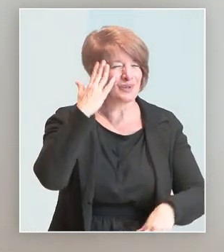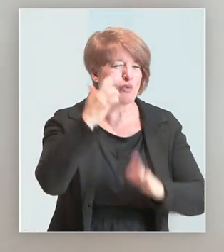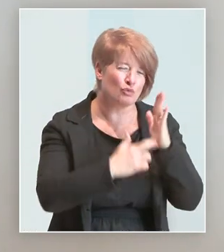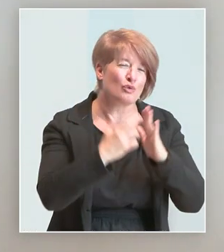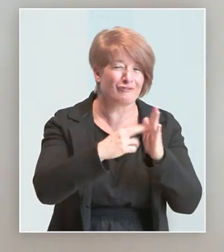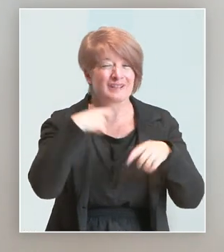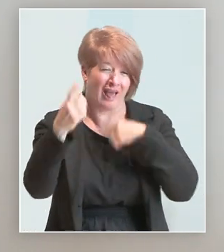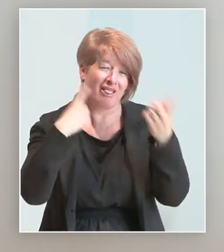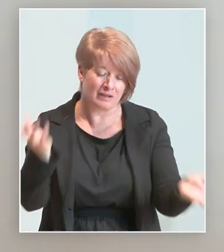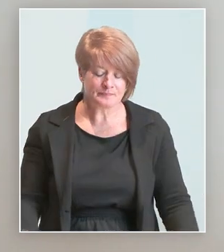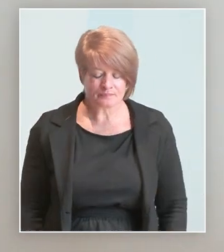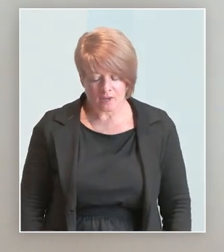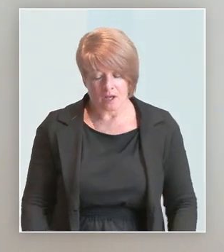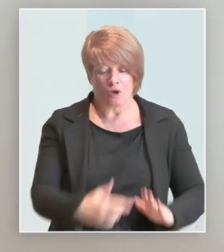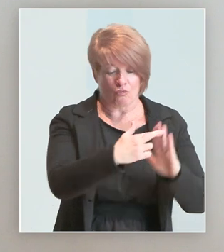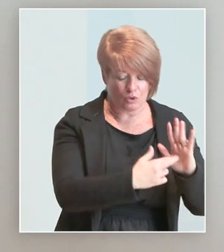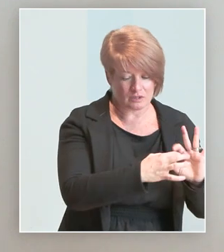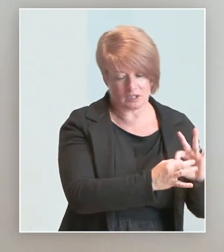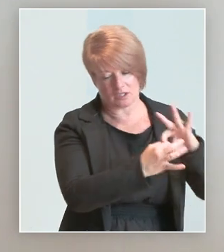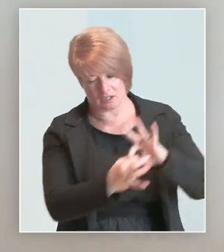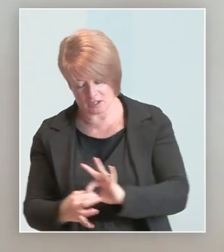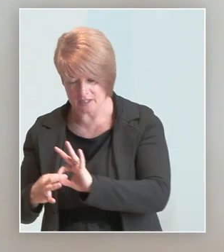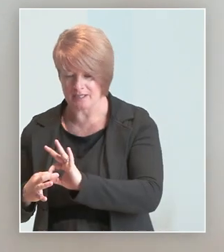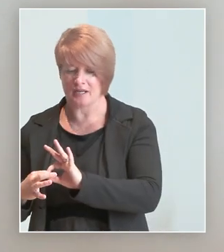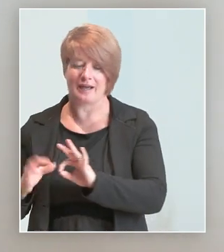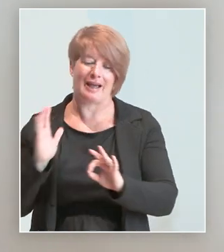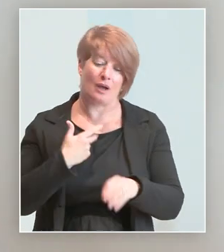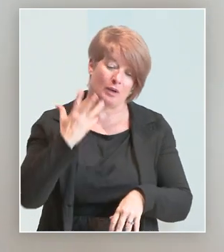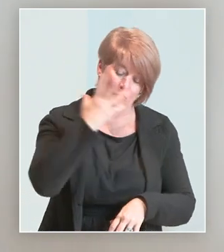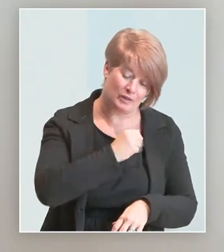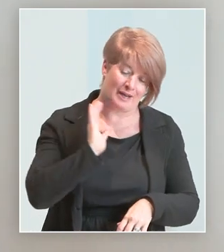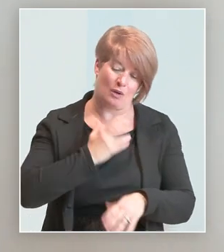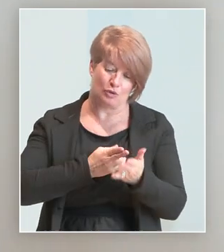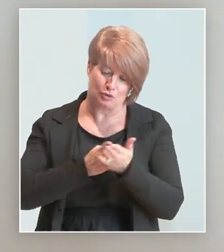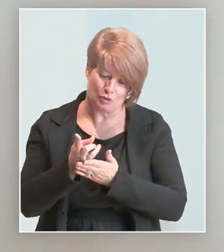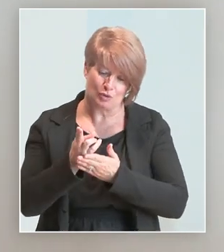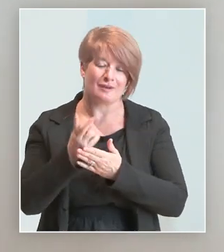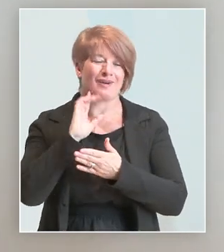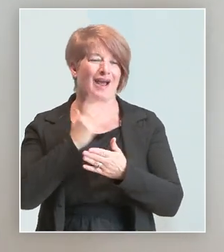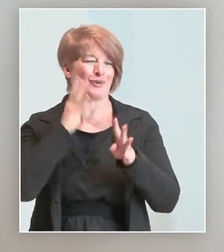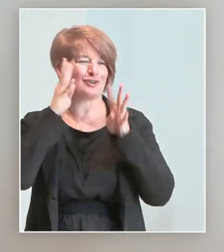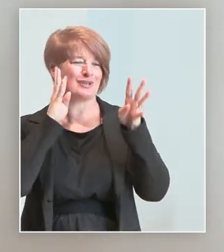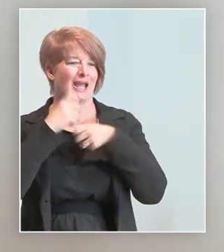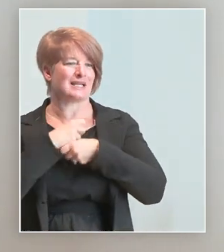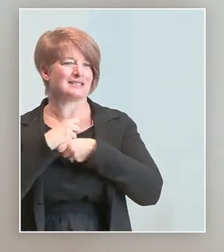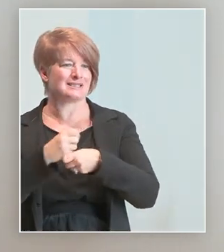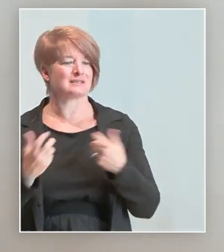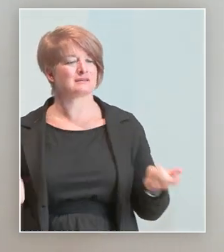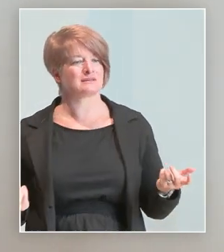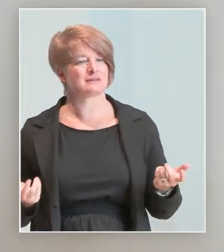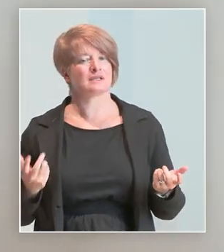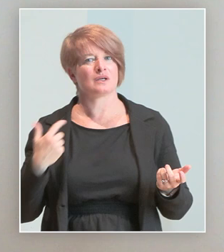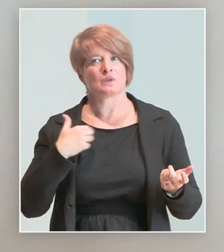telling, they also link and connect to the beauty and truth of what we must do when we create. You become compelled to do